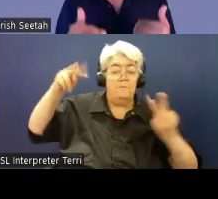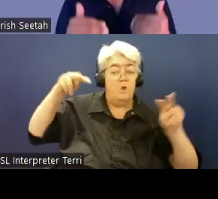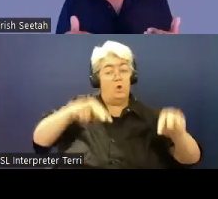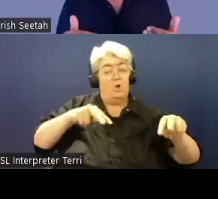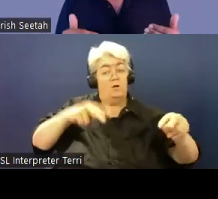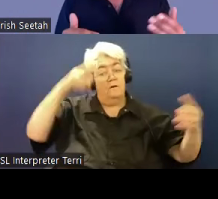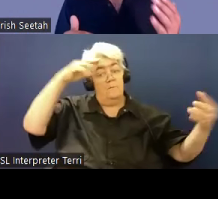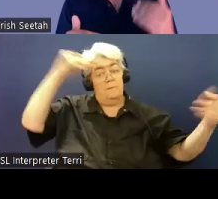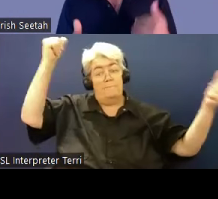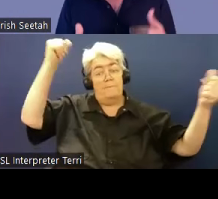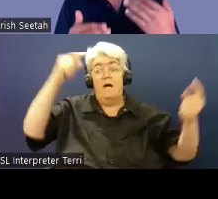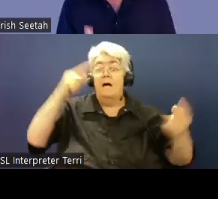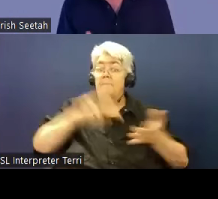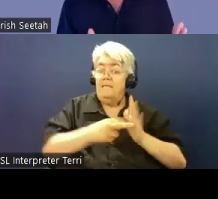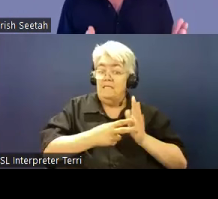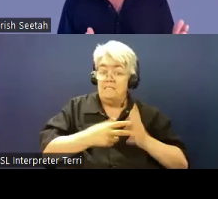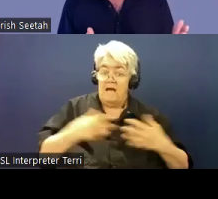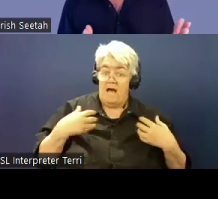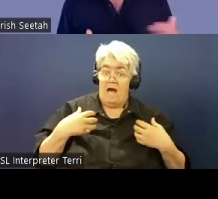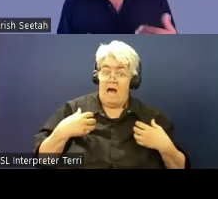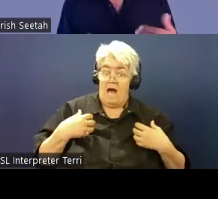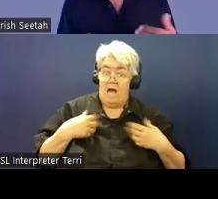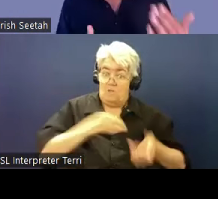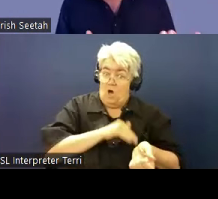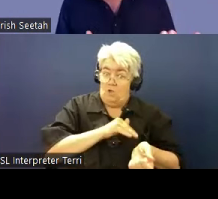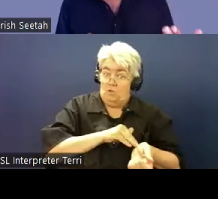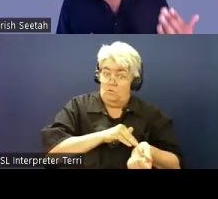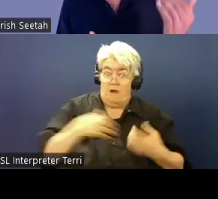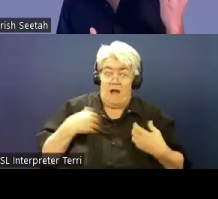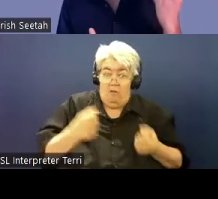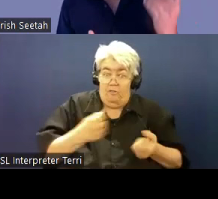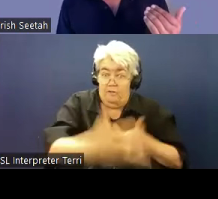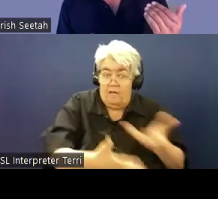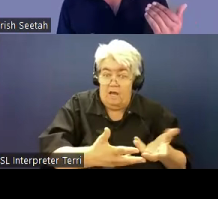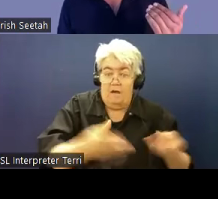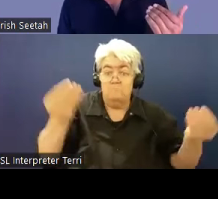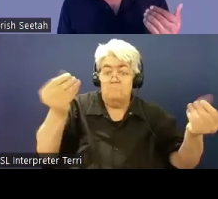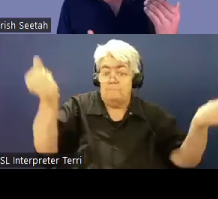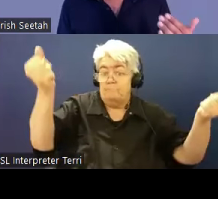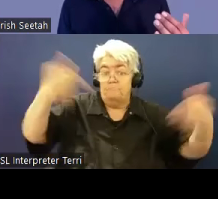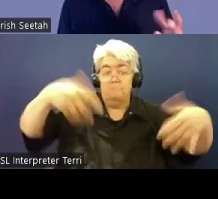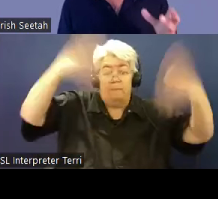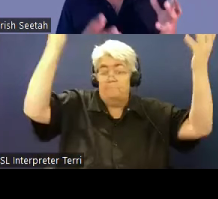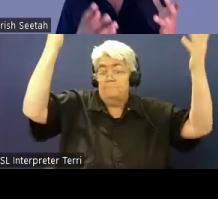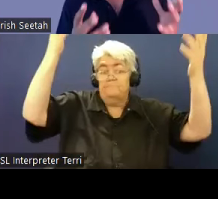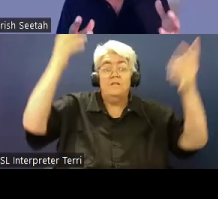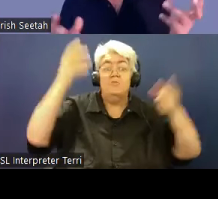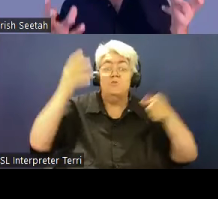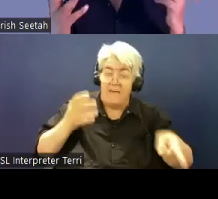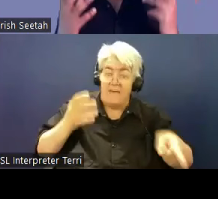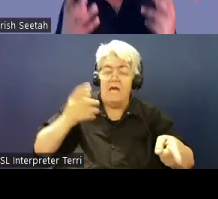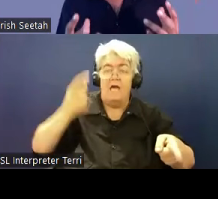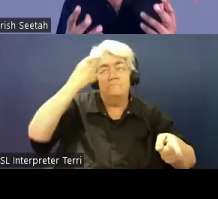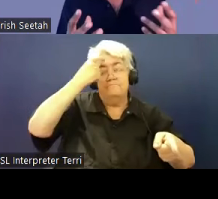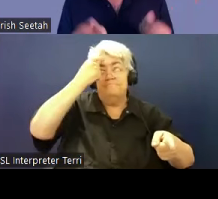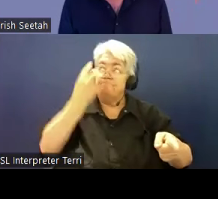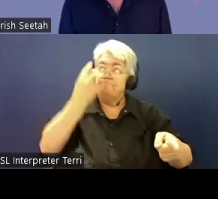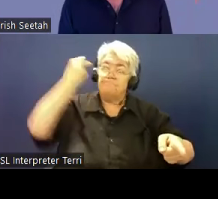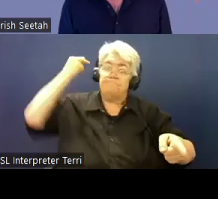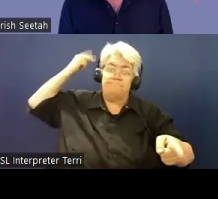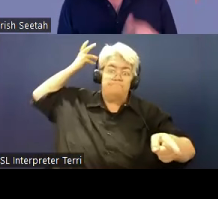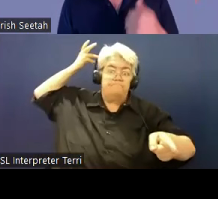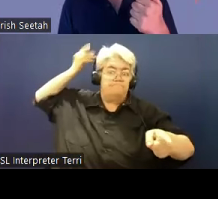of healthcare. So they are turning to medicinal practices that are traditional, that are historic, that are through oral,